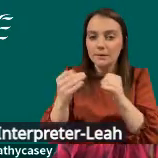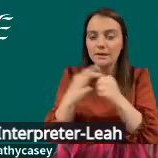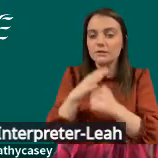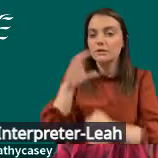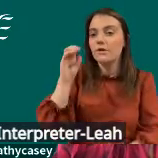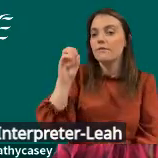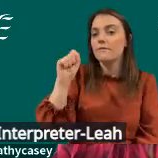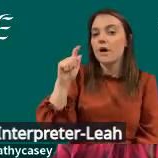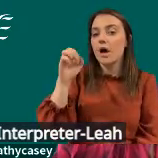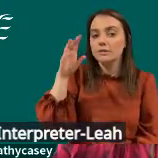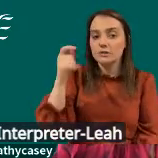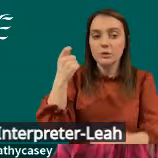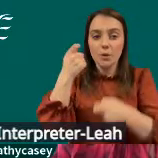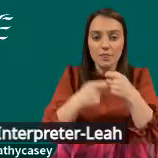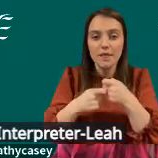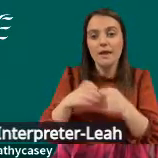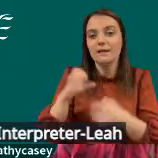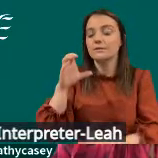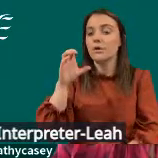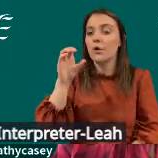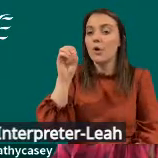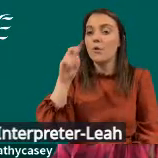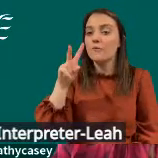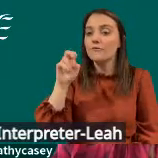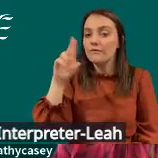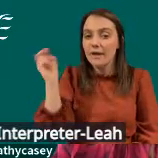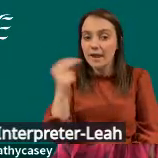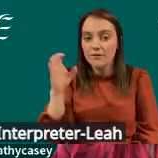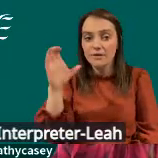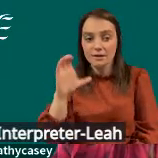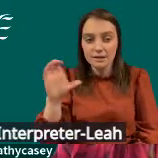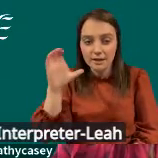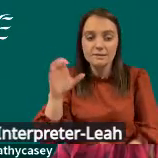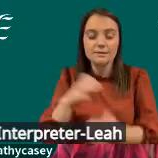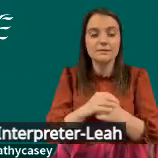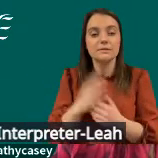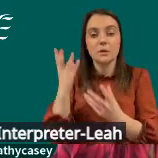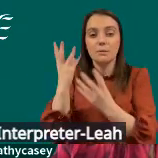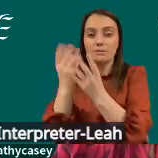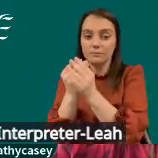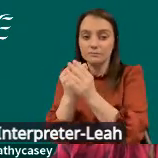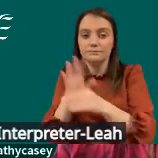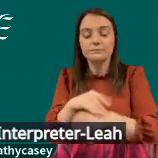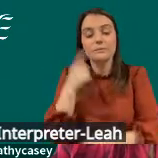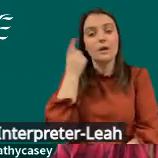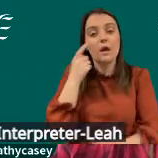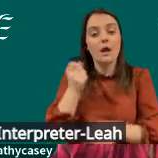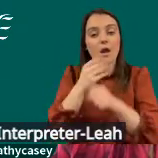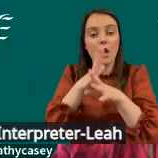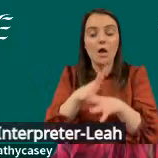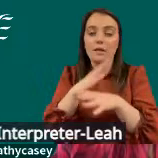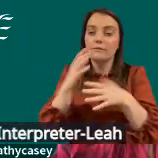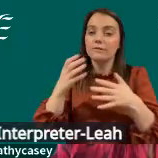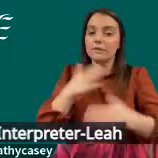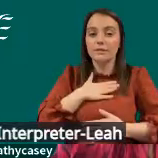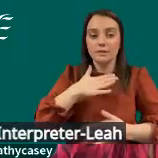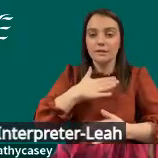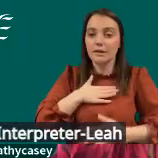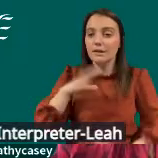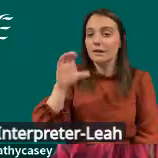cancers combined. And the burden is huge and more than all the sites of cancer, with the exception of lung cancer for